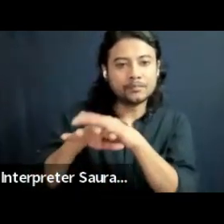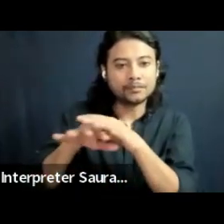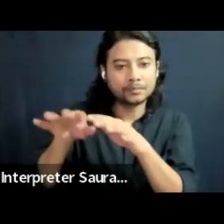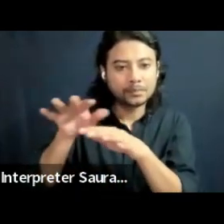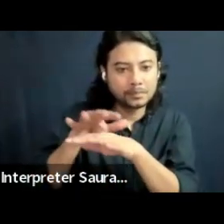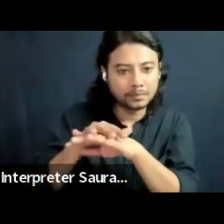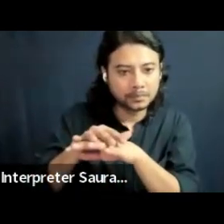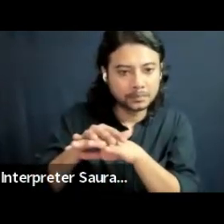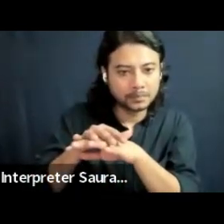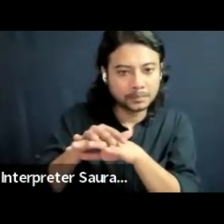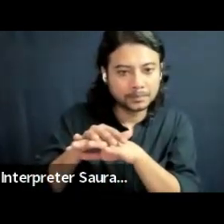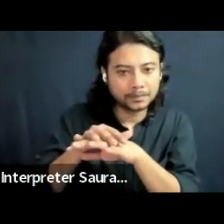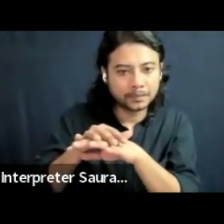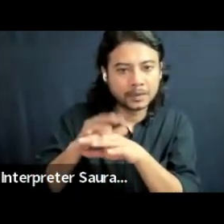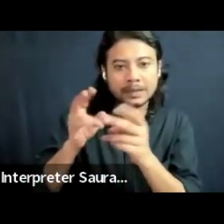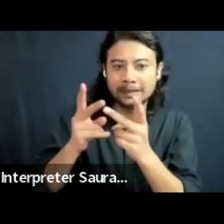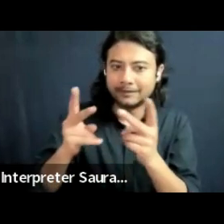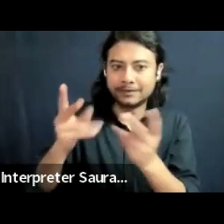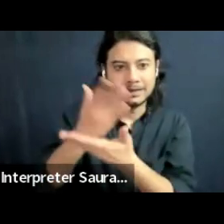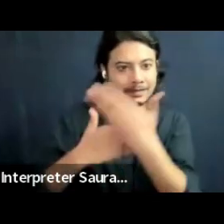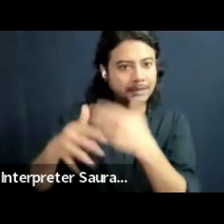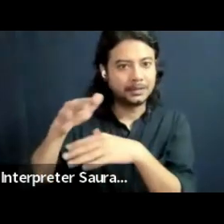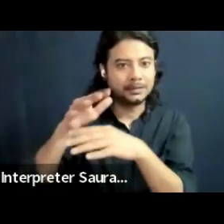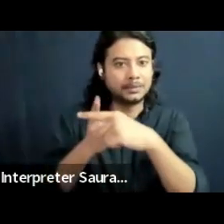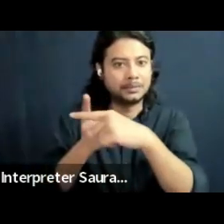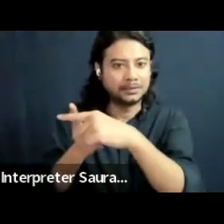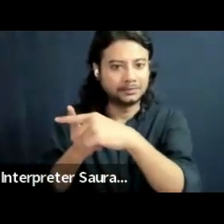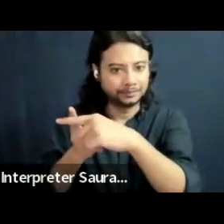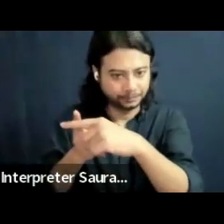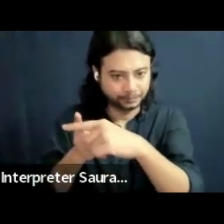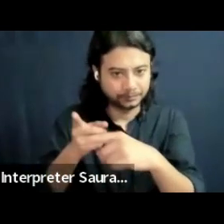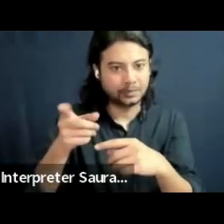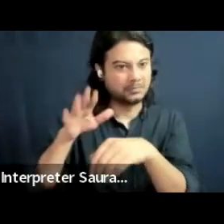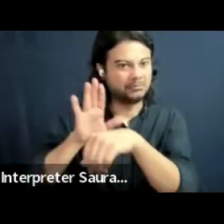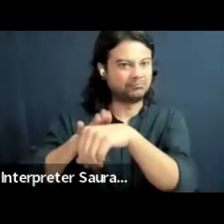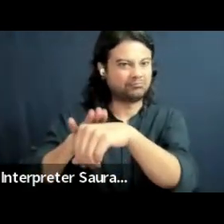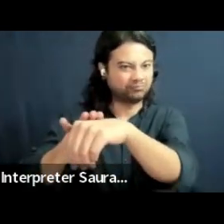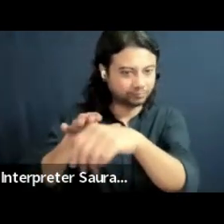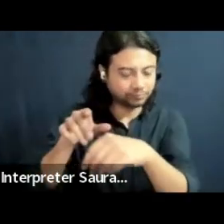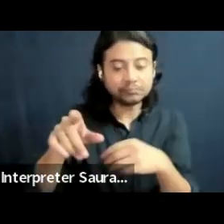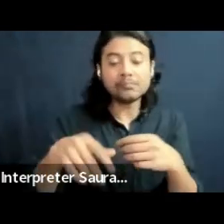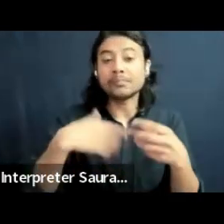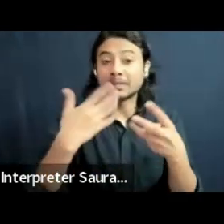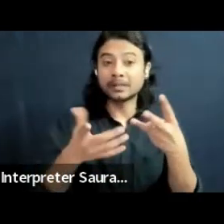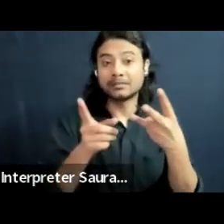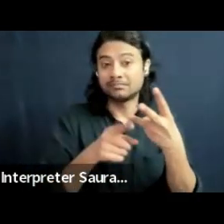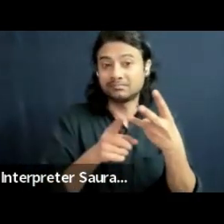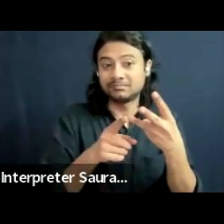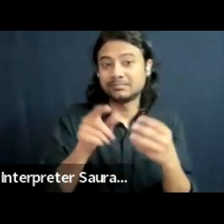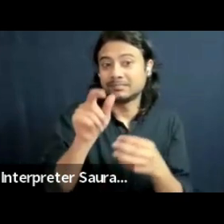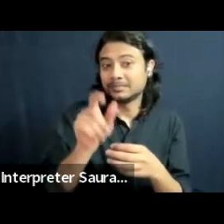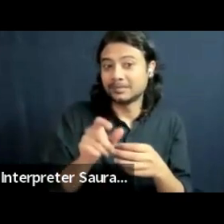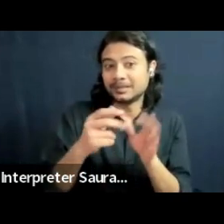third panelist, Nipun Malhotra, who is the co-founder of the Nippon